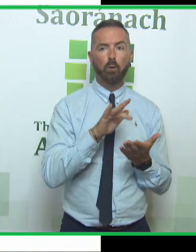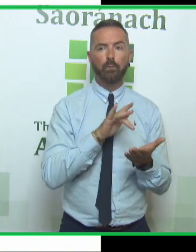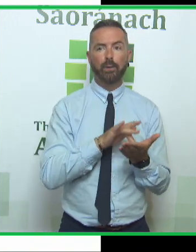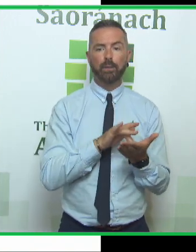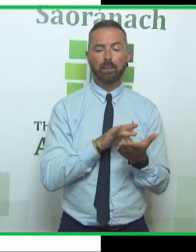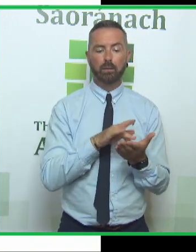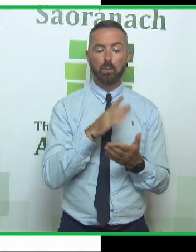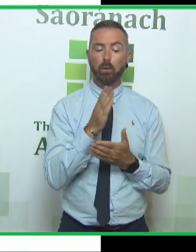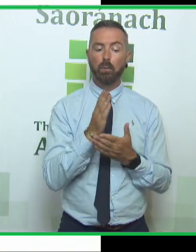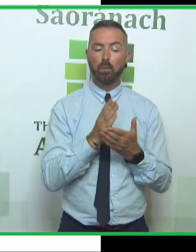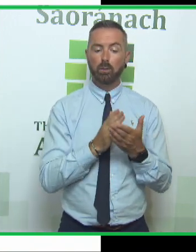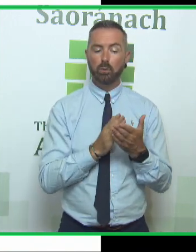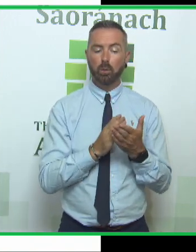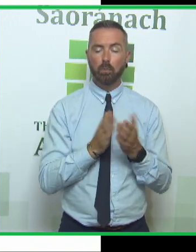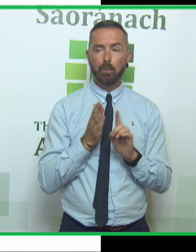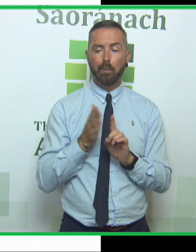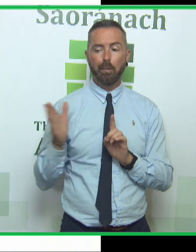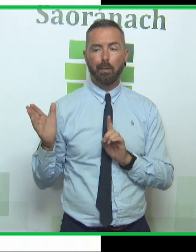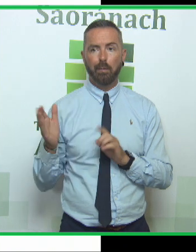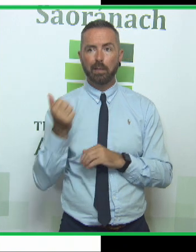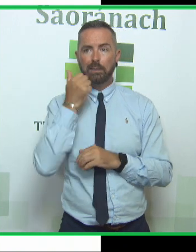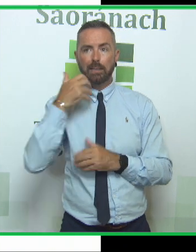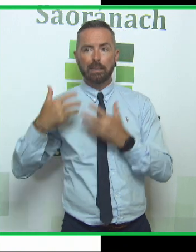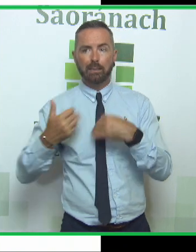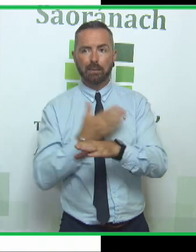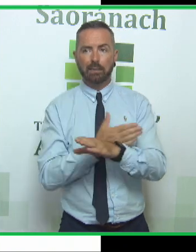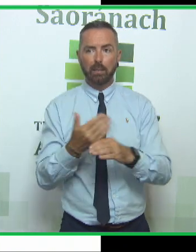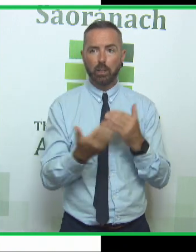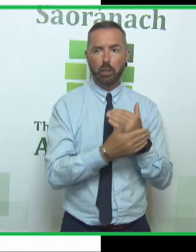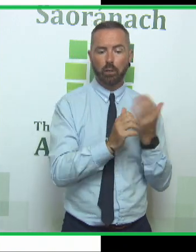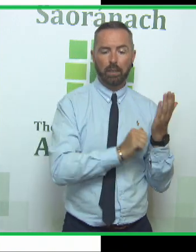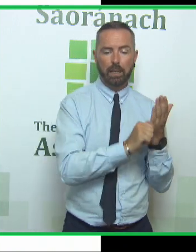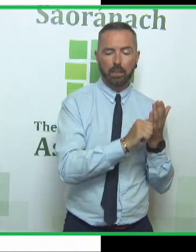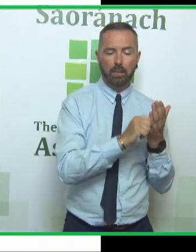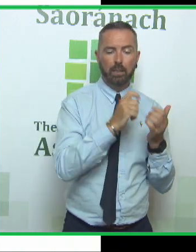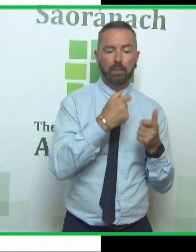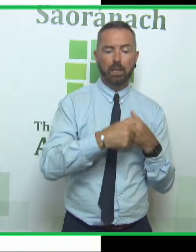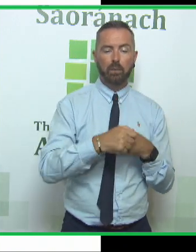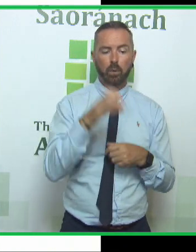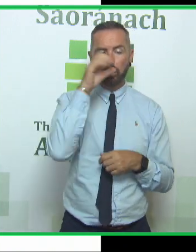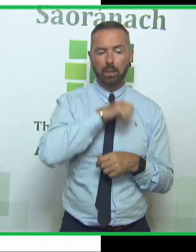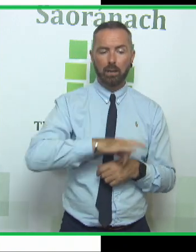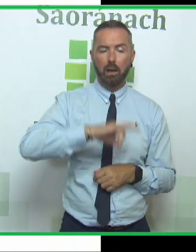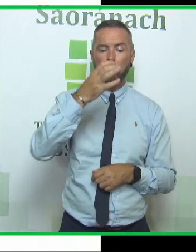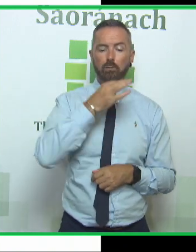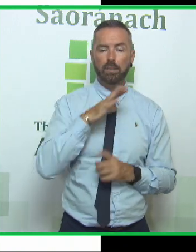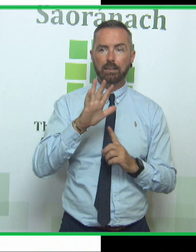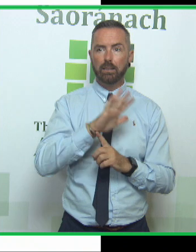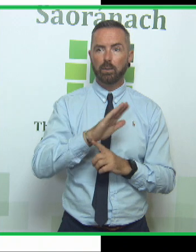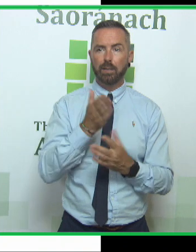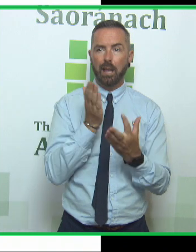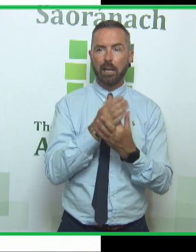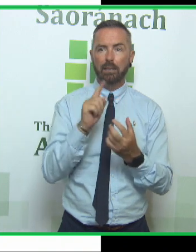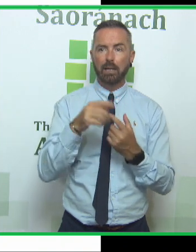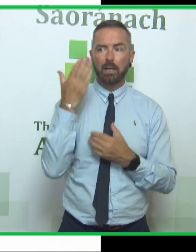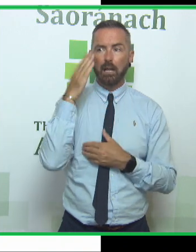are some who are outliers statistically and start at a very, very young age. And then you're looking at high-risk situations, access, and attitudes being very,